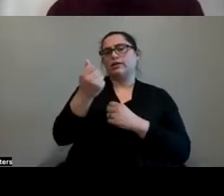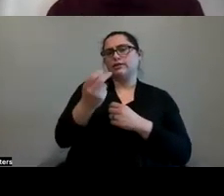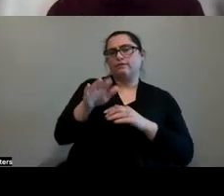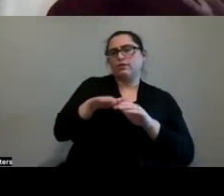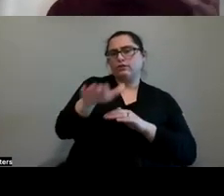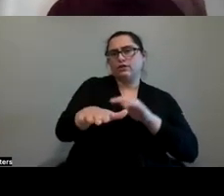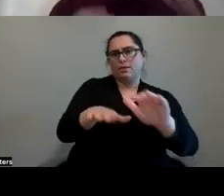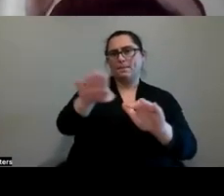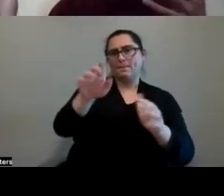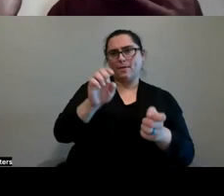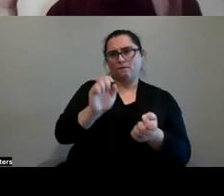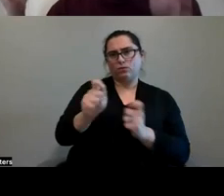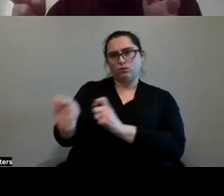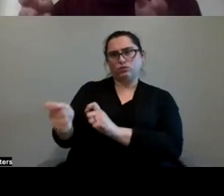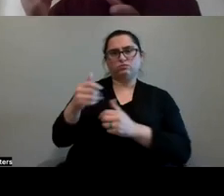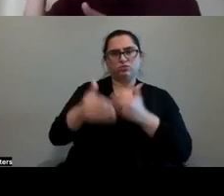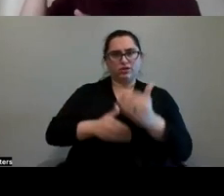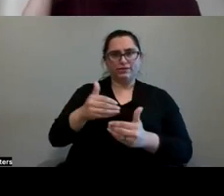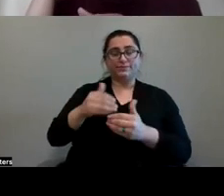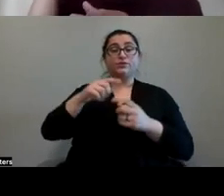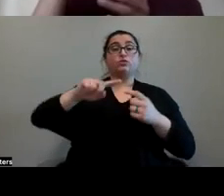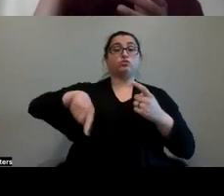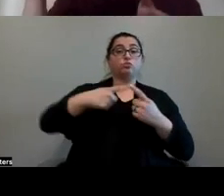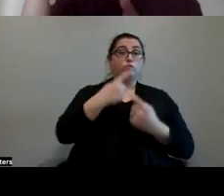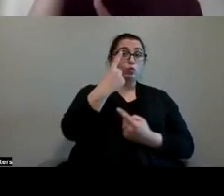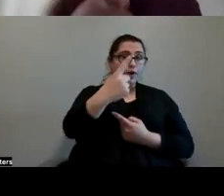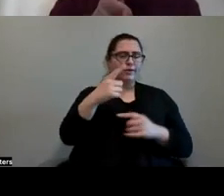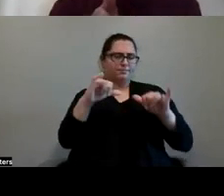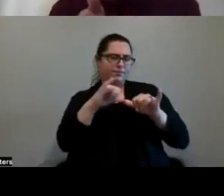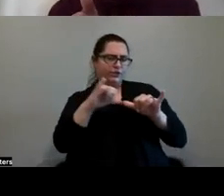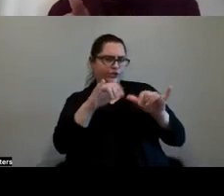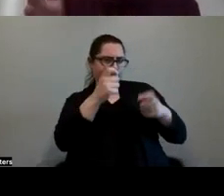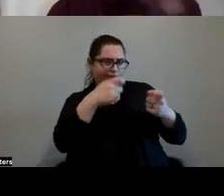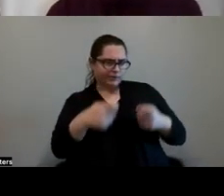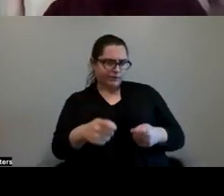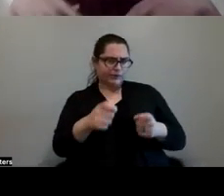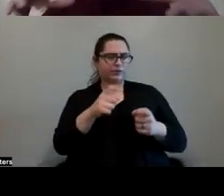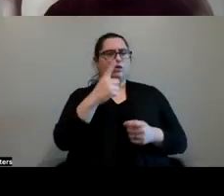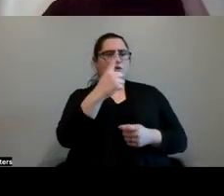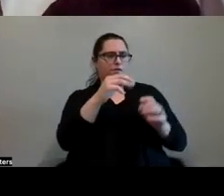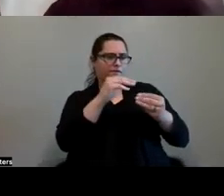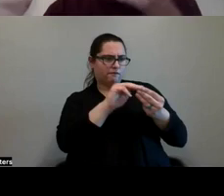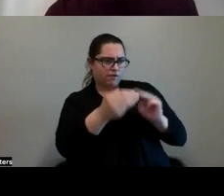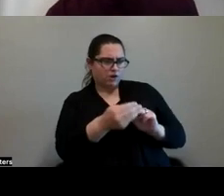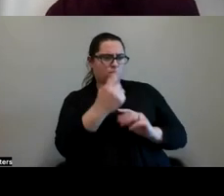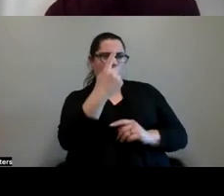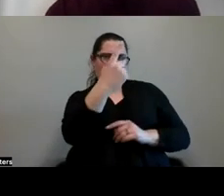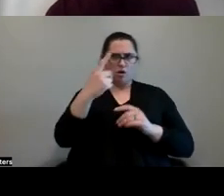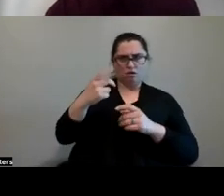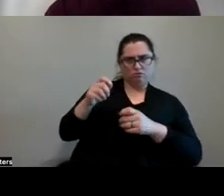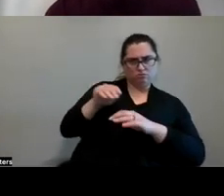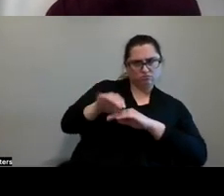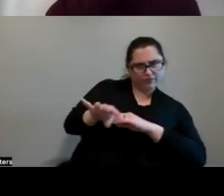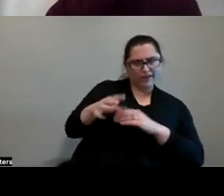in the round one, we're just measuring those substitutions. We're just making a variant with a single residue substitution, so we know its variant